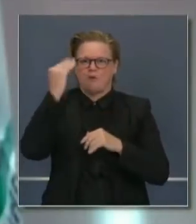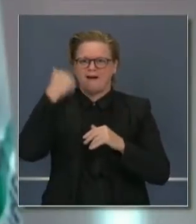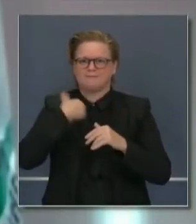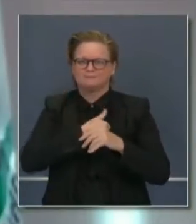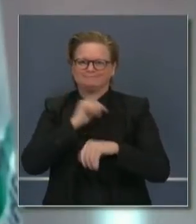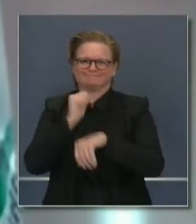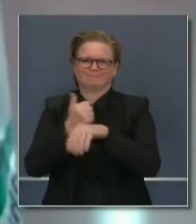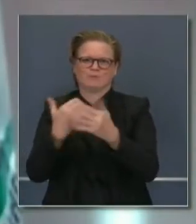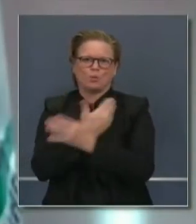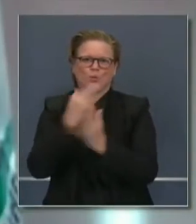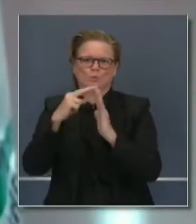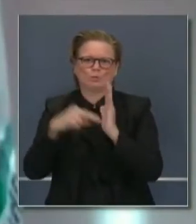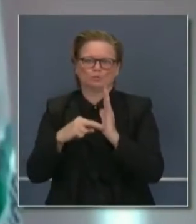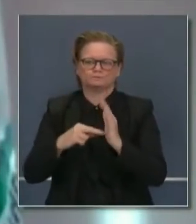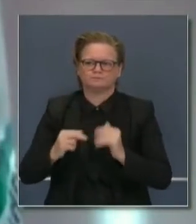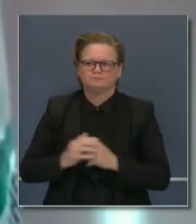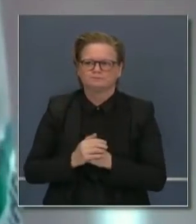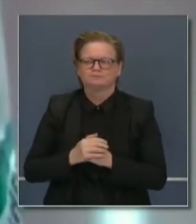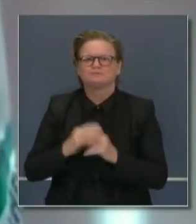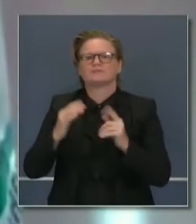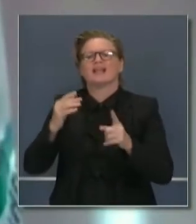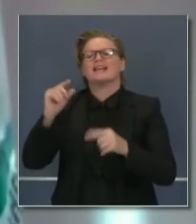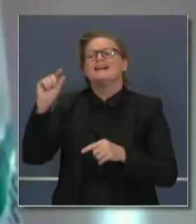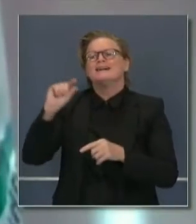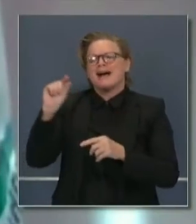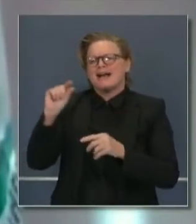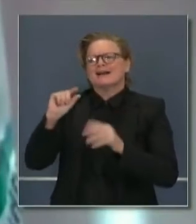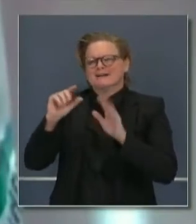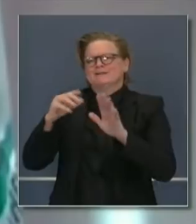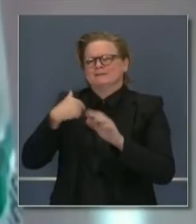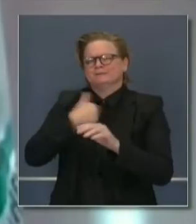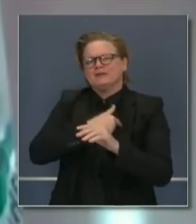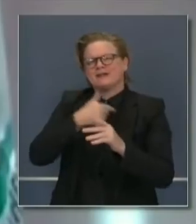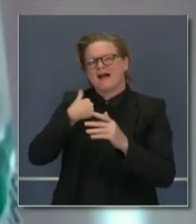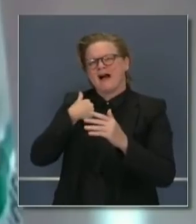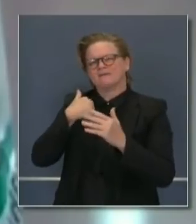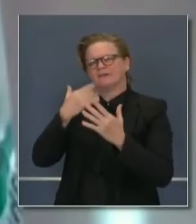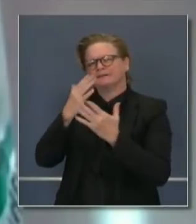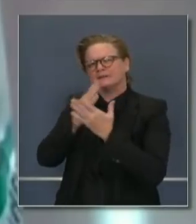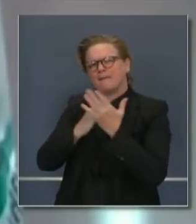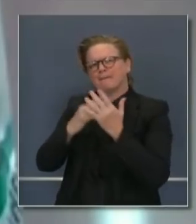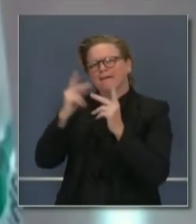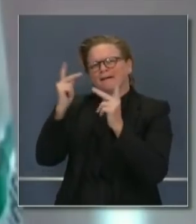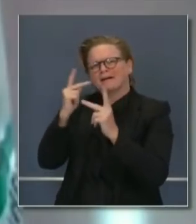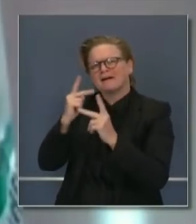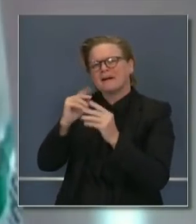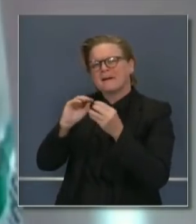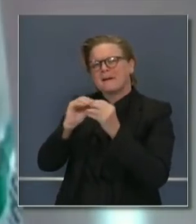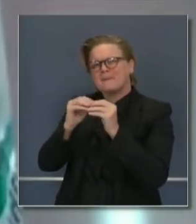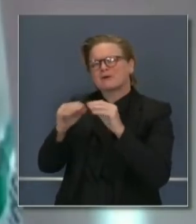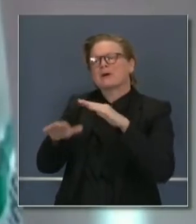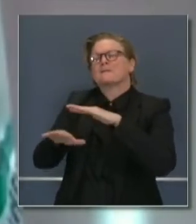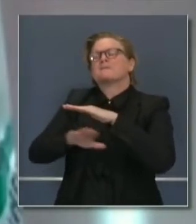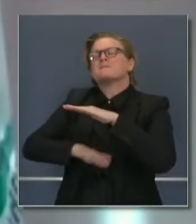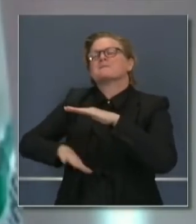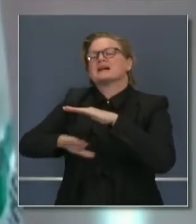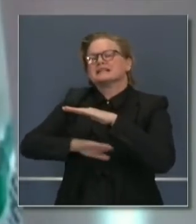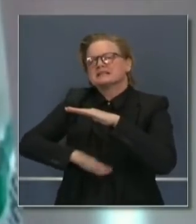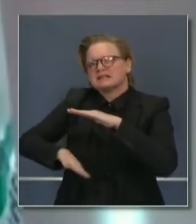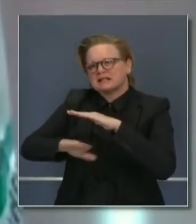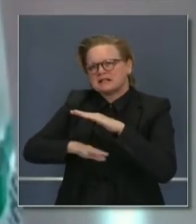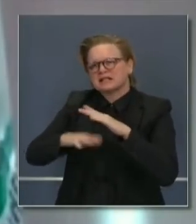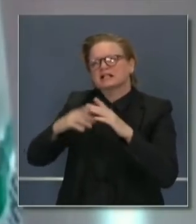actually track. There is some ability, it's rudimentary, but we depend on it nonetheless,